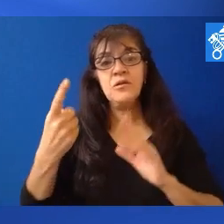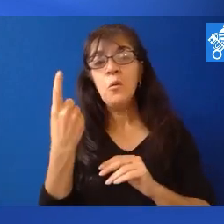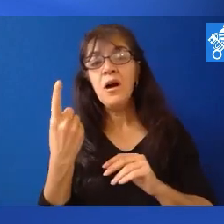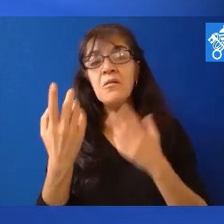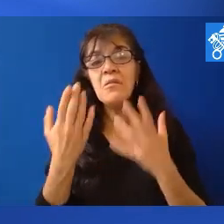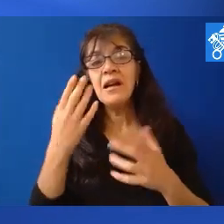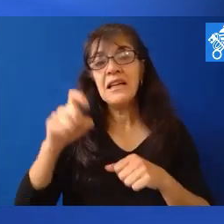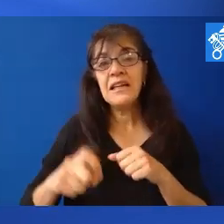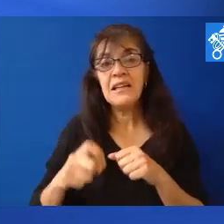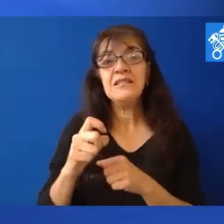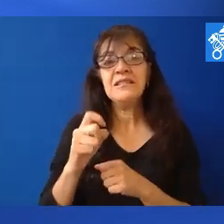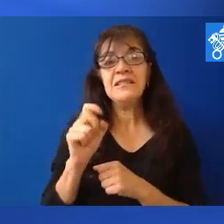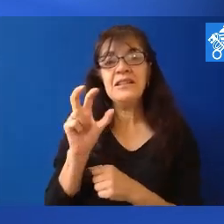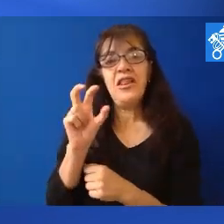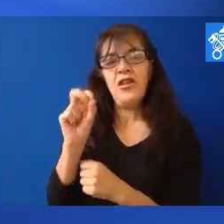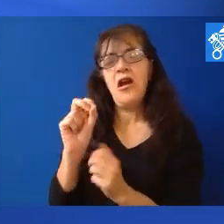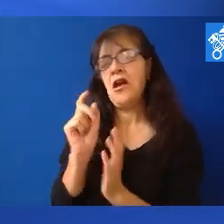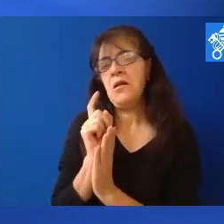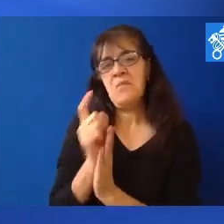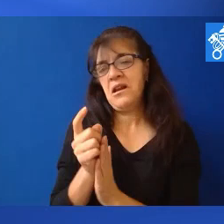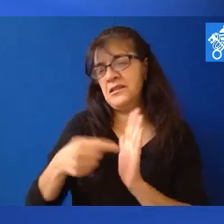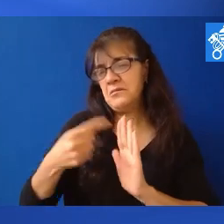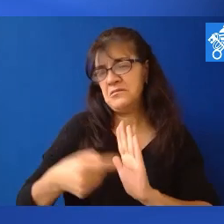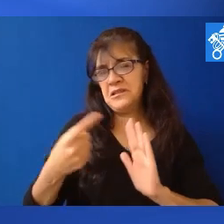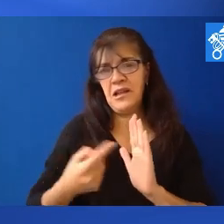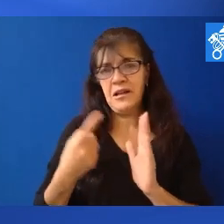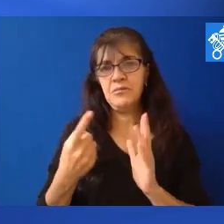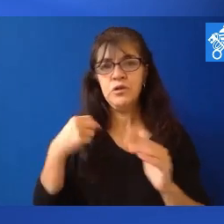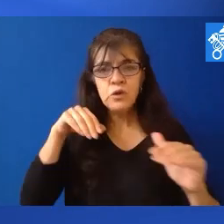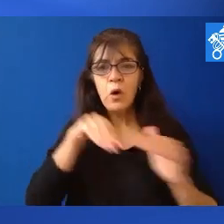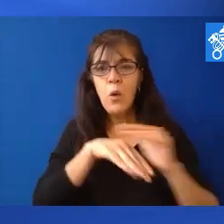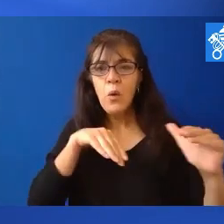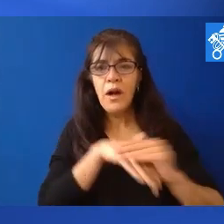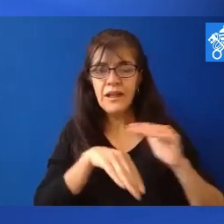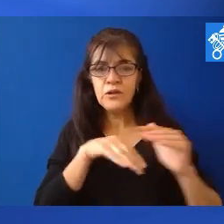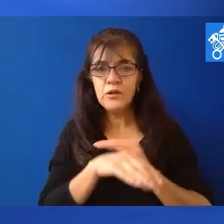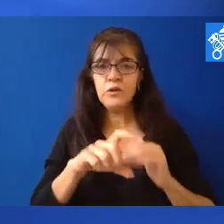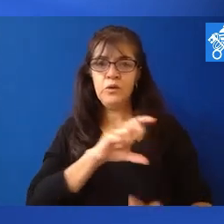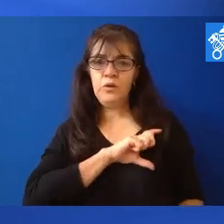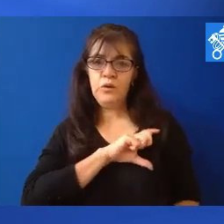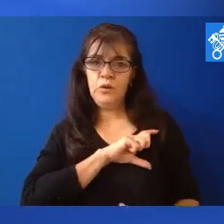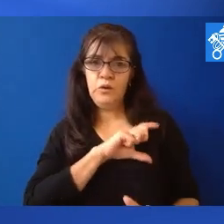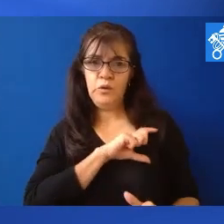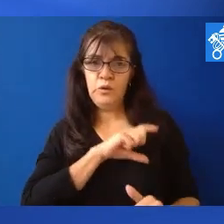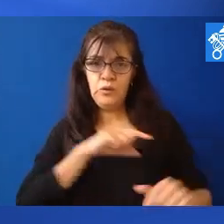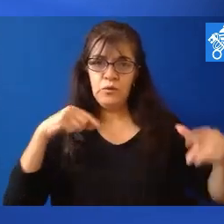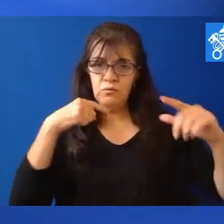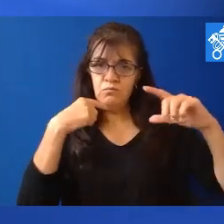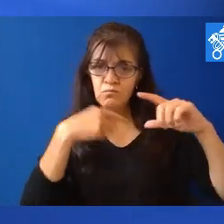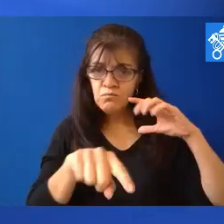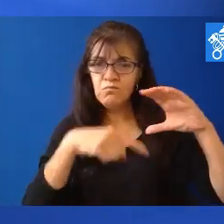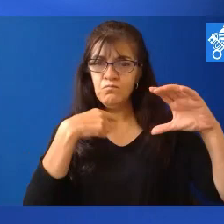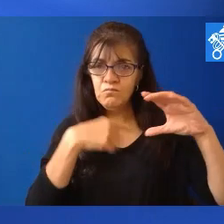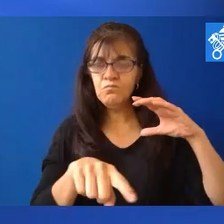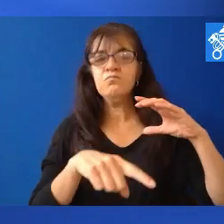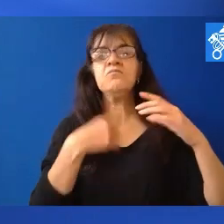day, sometimes one might need up to about 30 minutes to clear the security checks. By 7:30, the